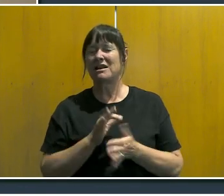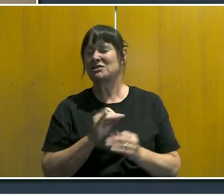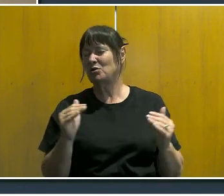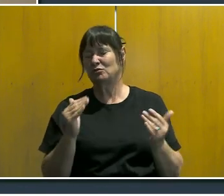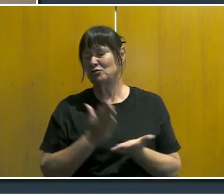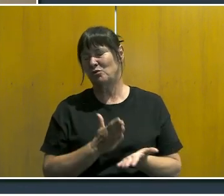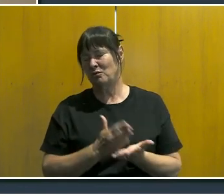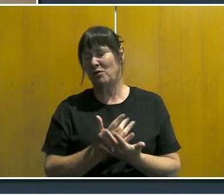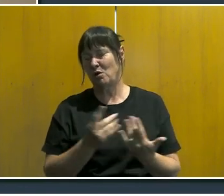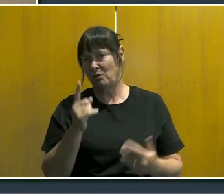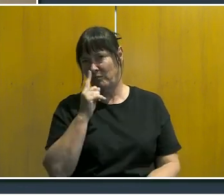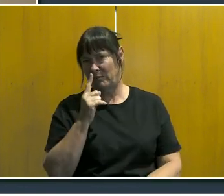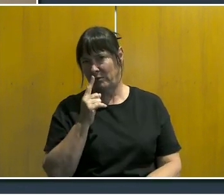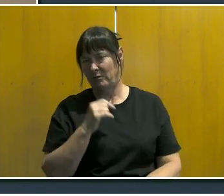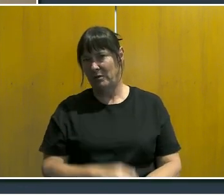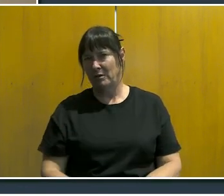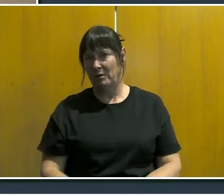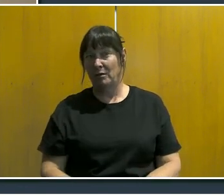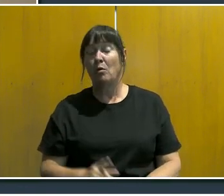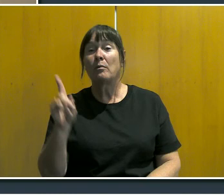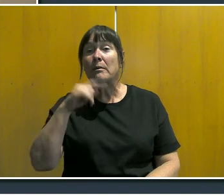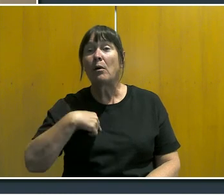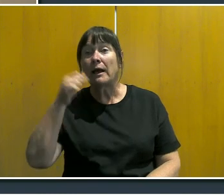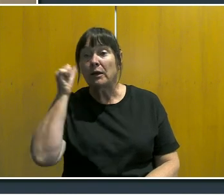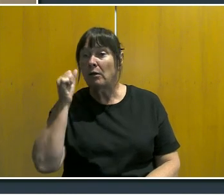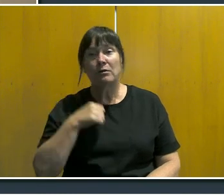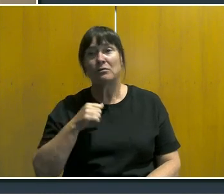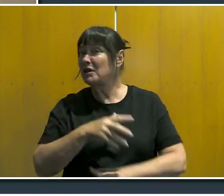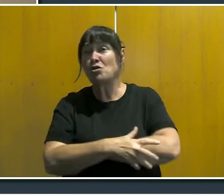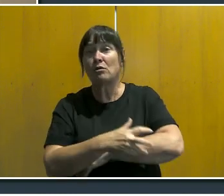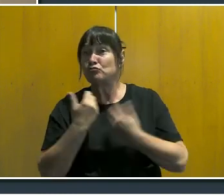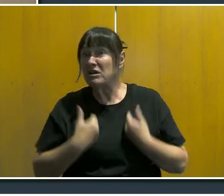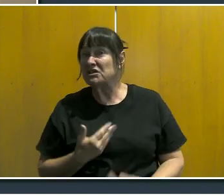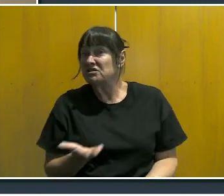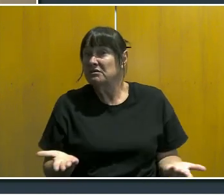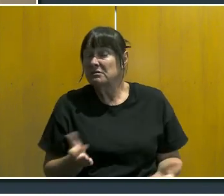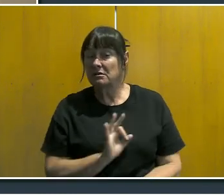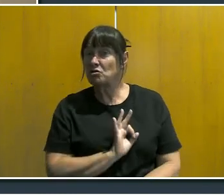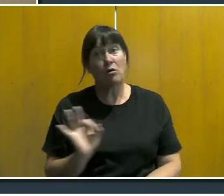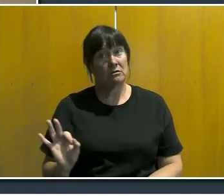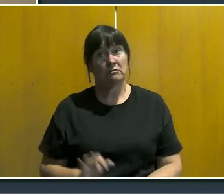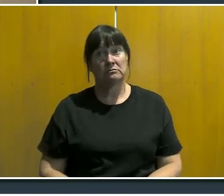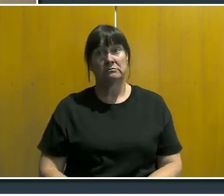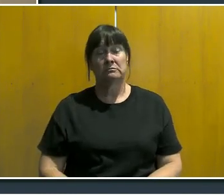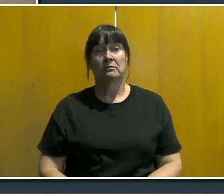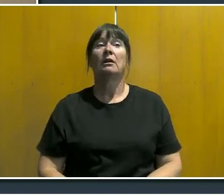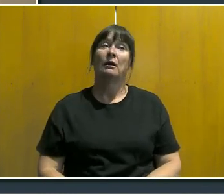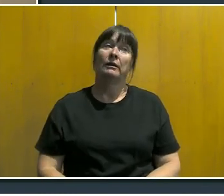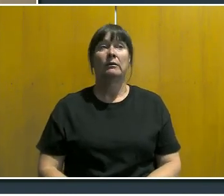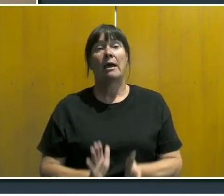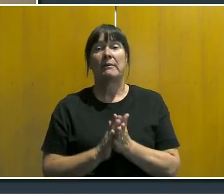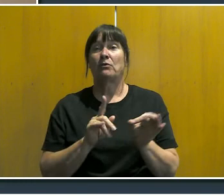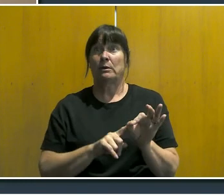most people, certainly the ones that I know that live out where I live. So I'm happy to take questions from any of the